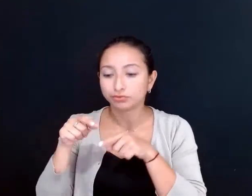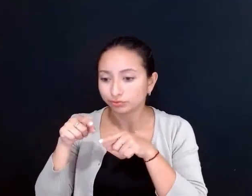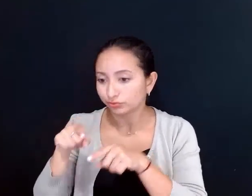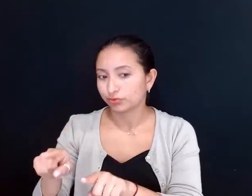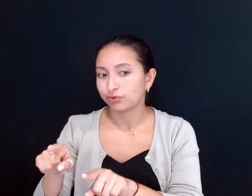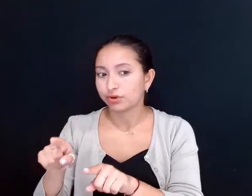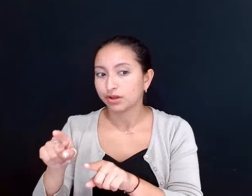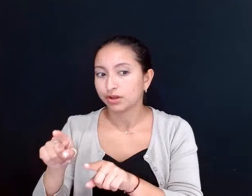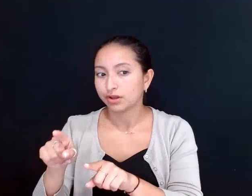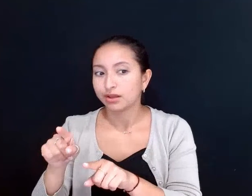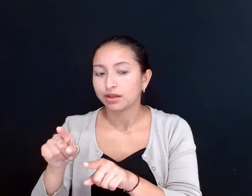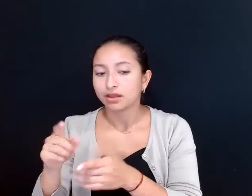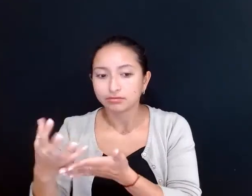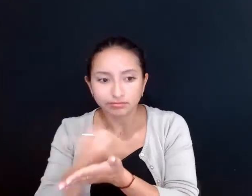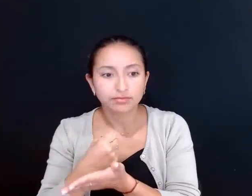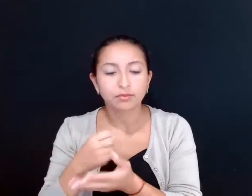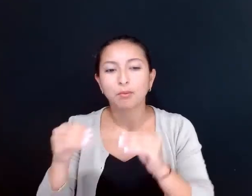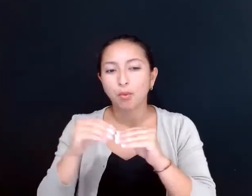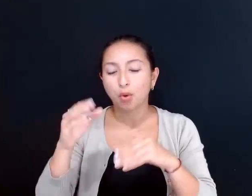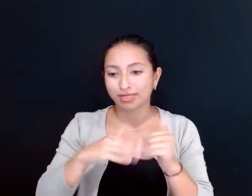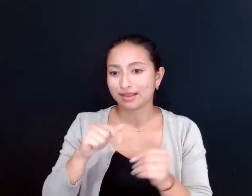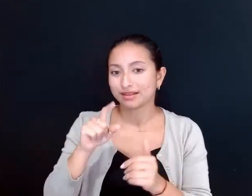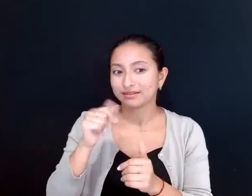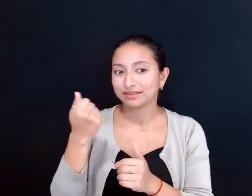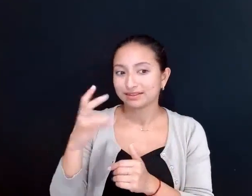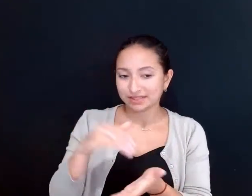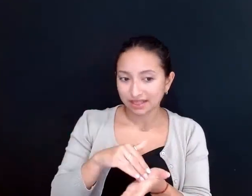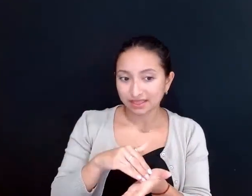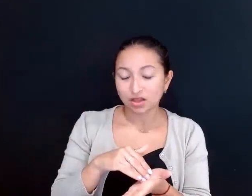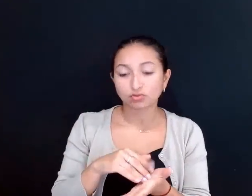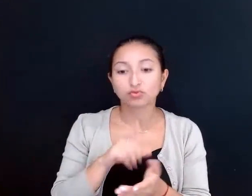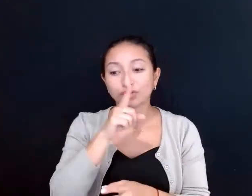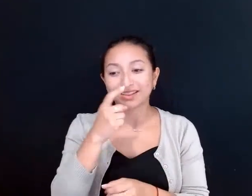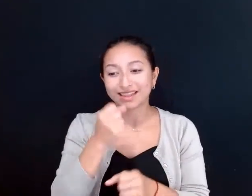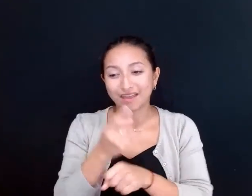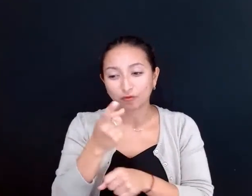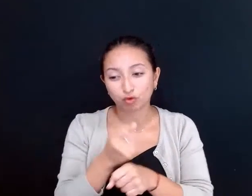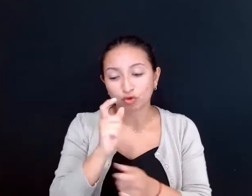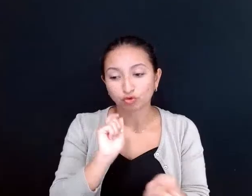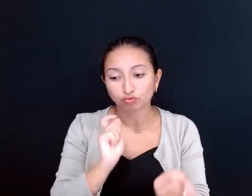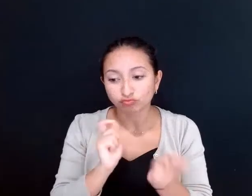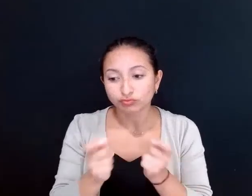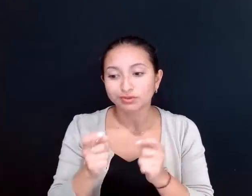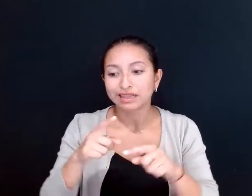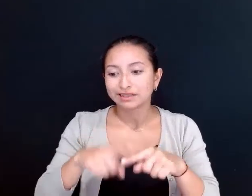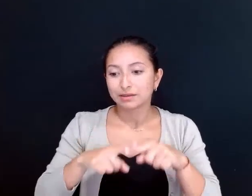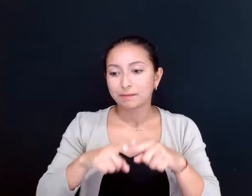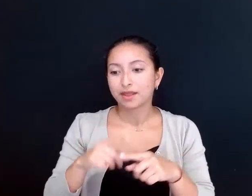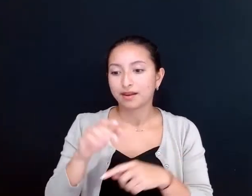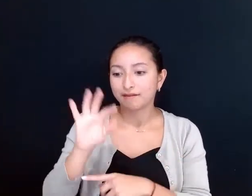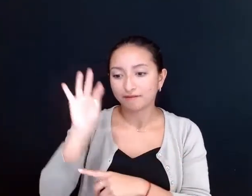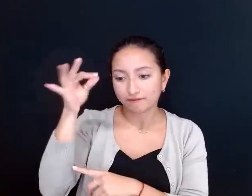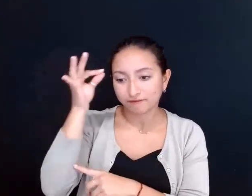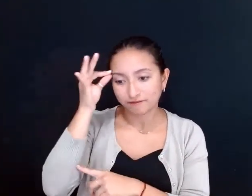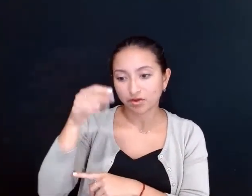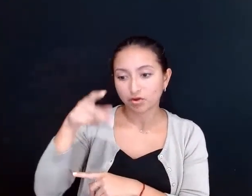of 17,000. So that month it changes each year based on the federal poverty limit of a single household